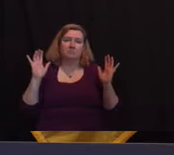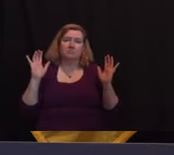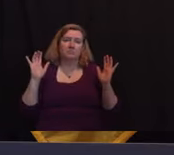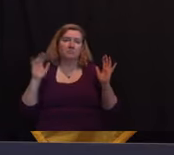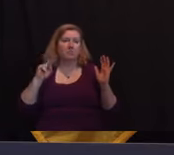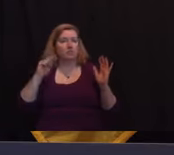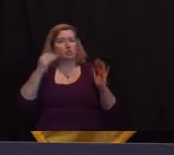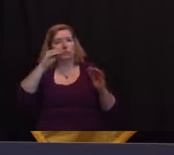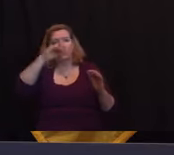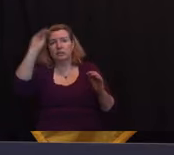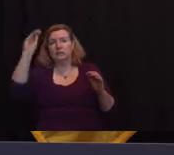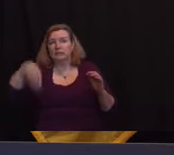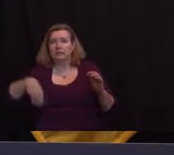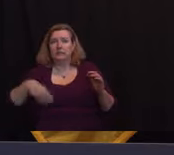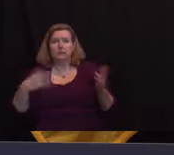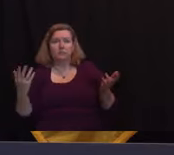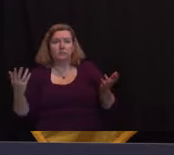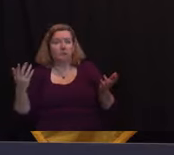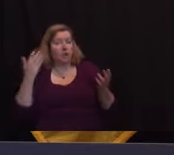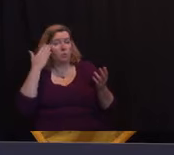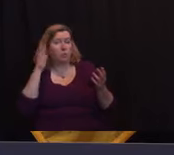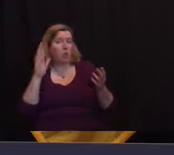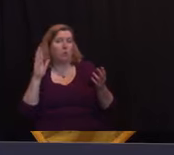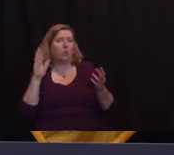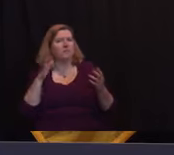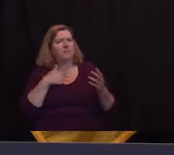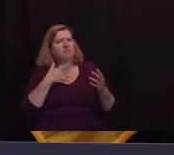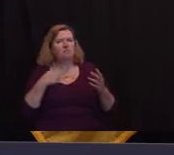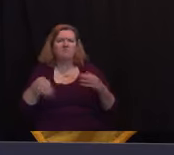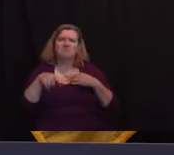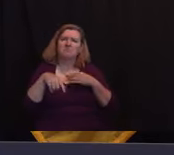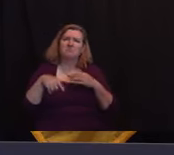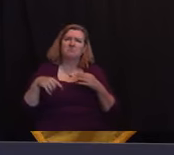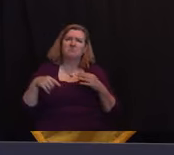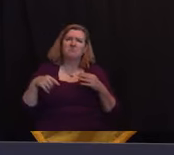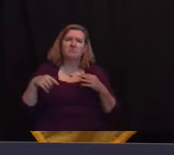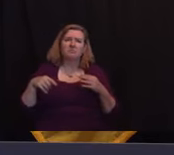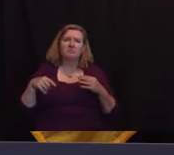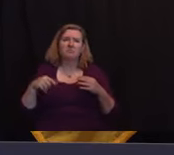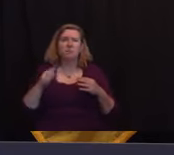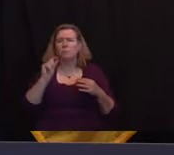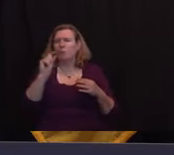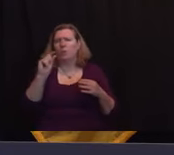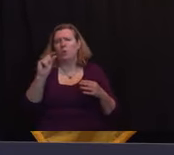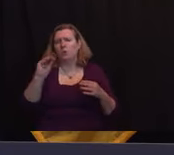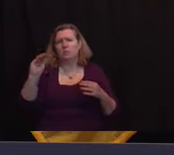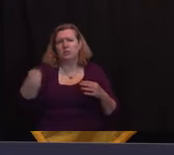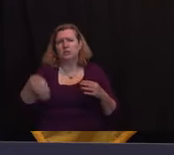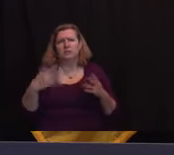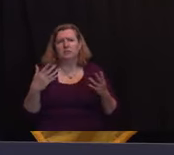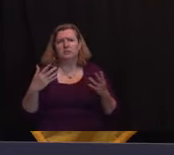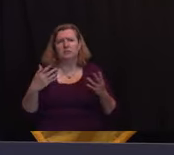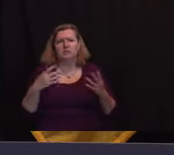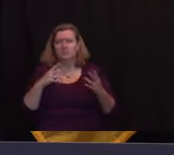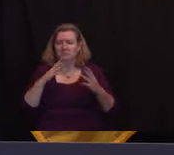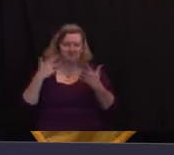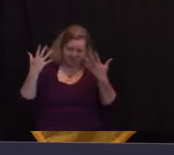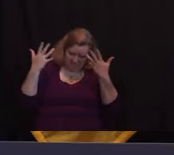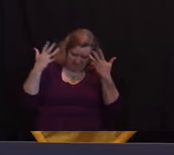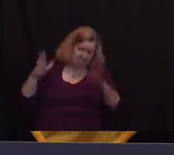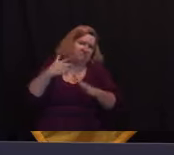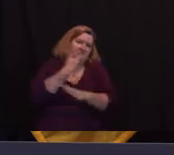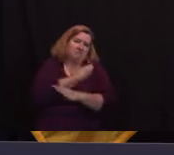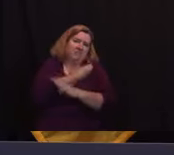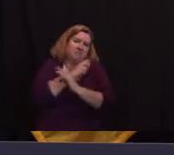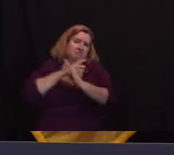never gone above the point that we felt the 70% was in peril. And assuming I'm right and we do achieve it this month, that will